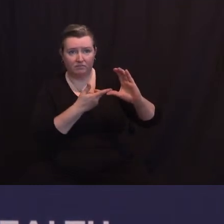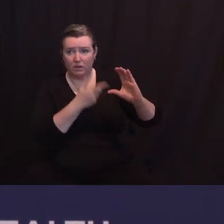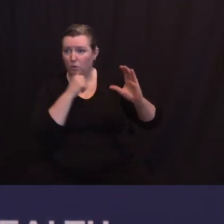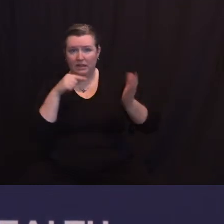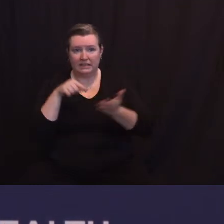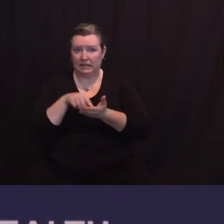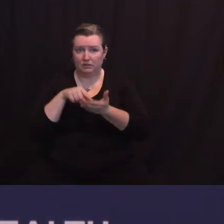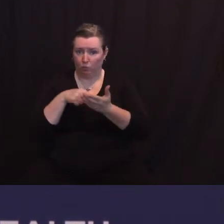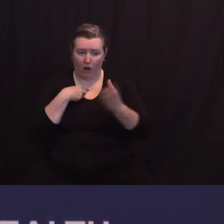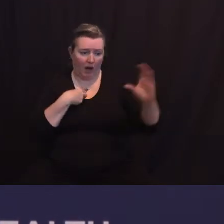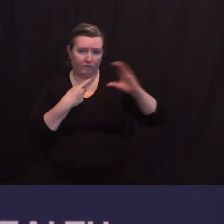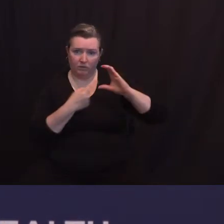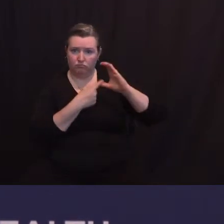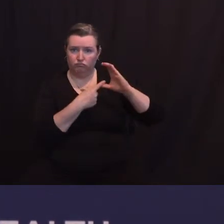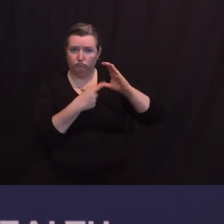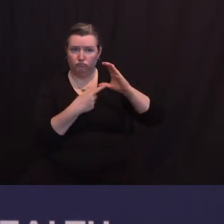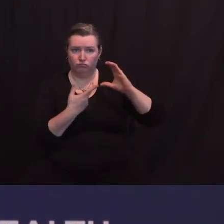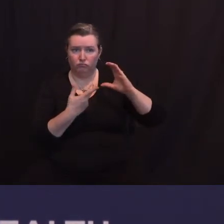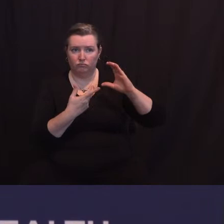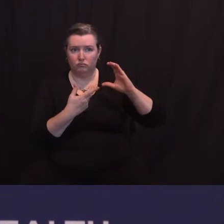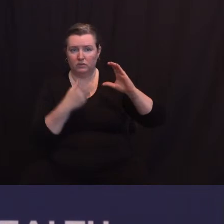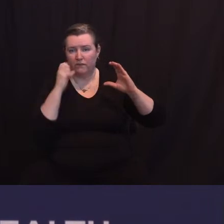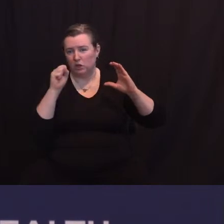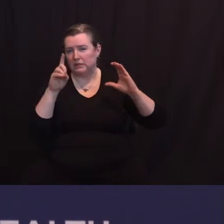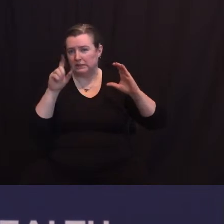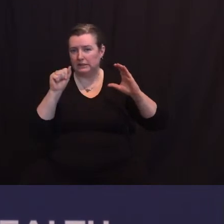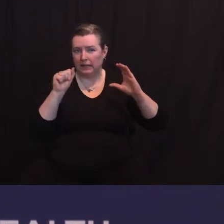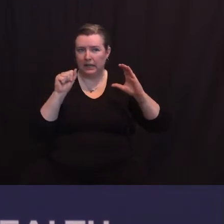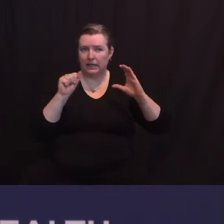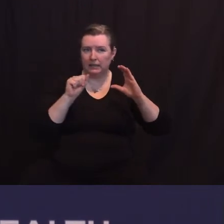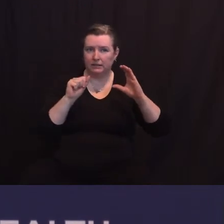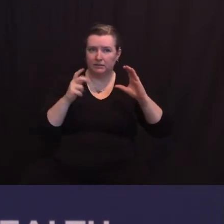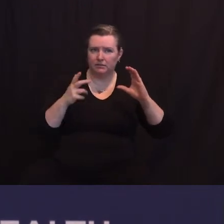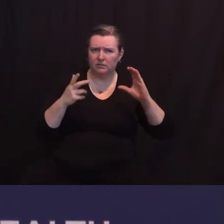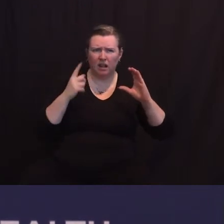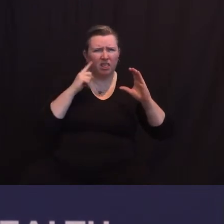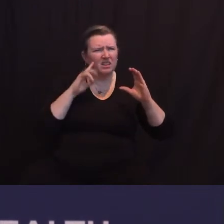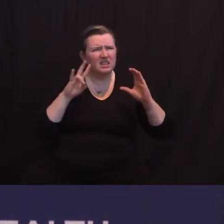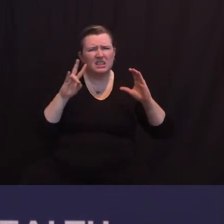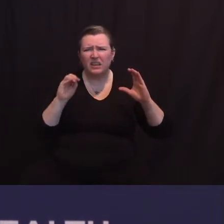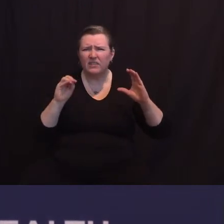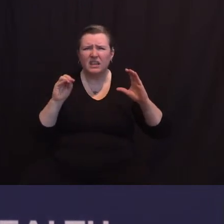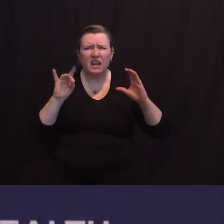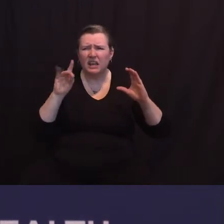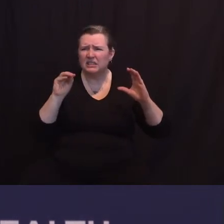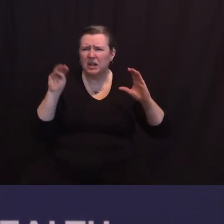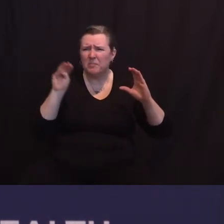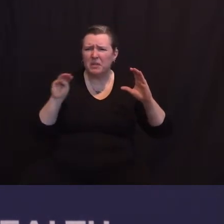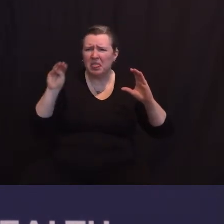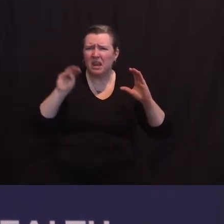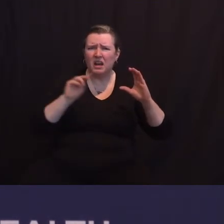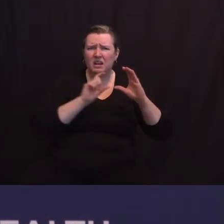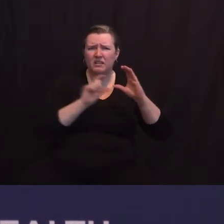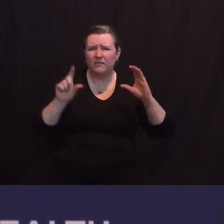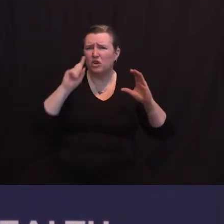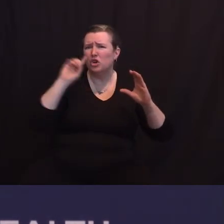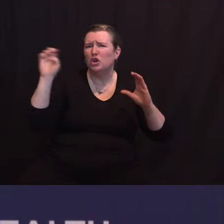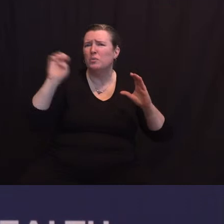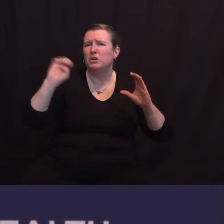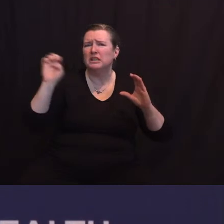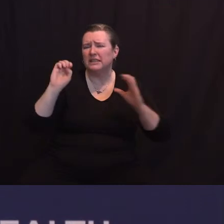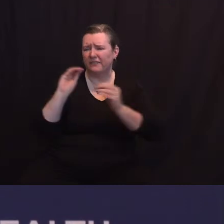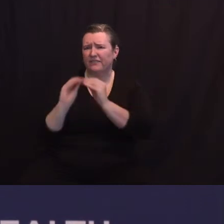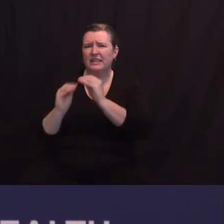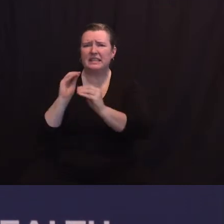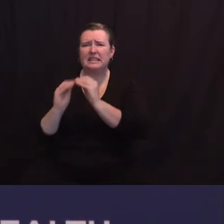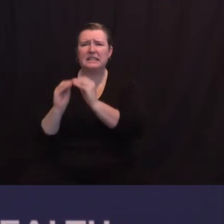think we've got $75 or $80 million in the budget as well for emergency repairs, that otherwise would have been bonded, but money